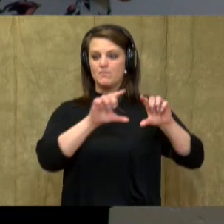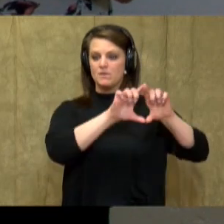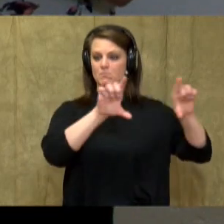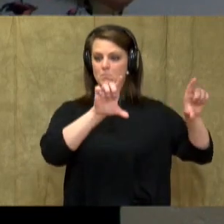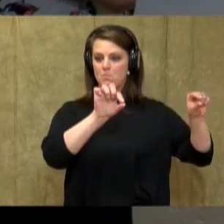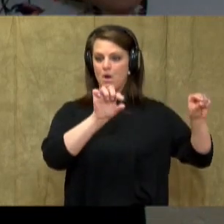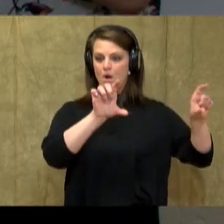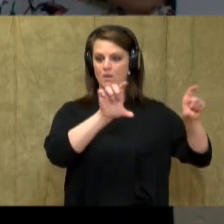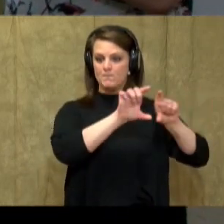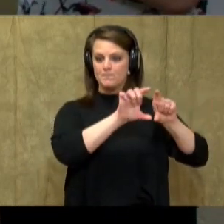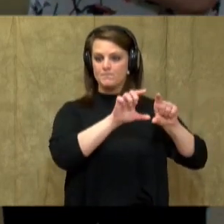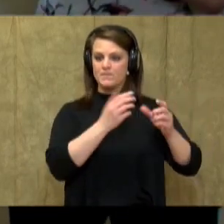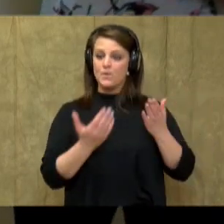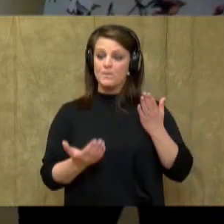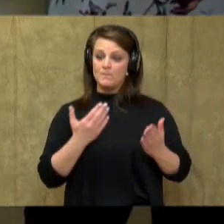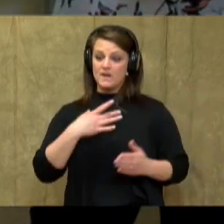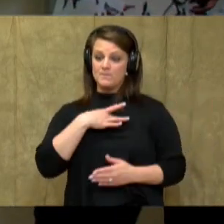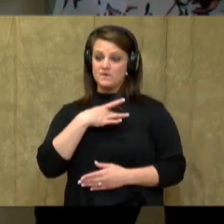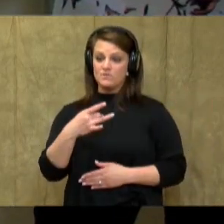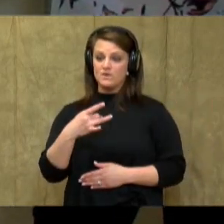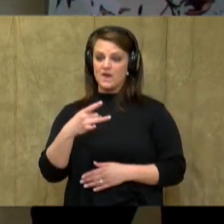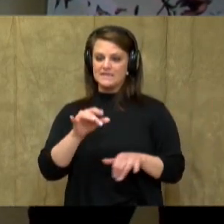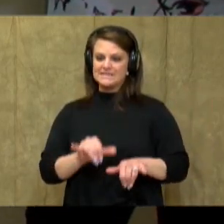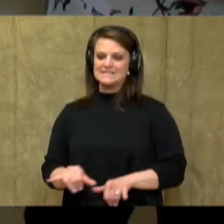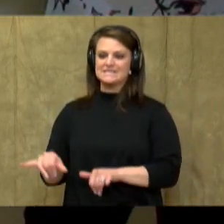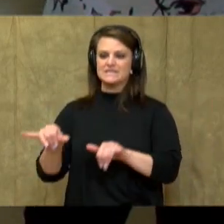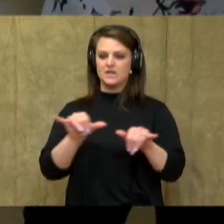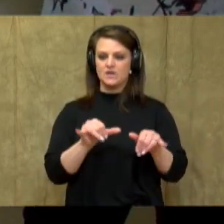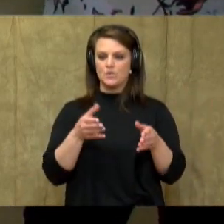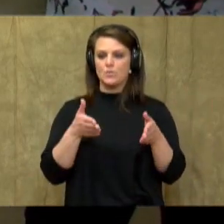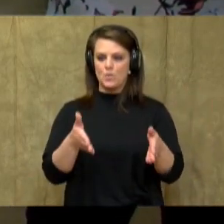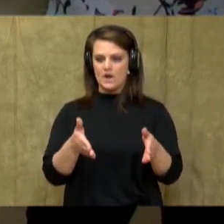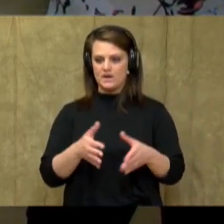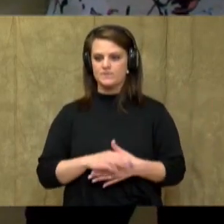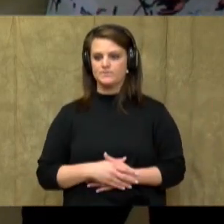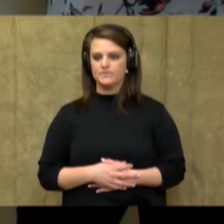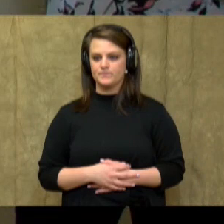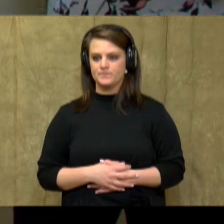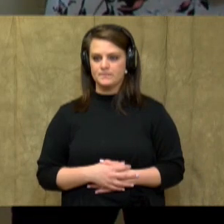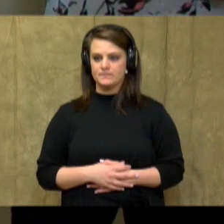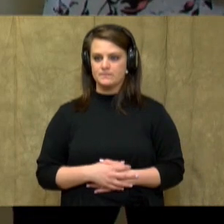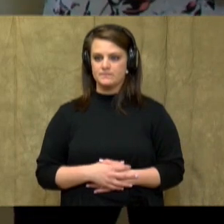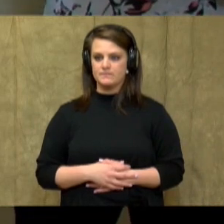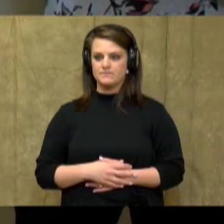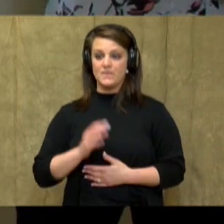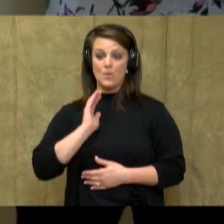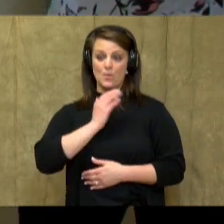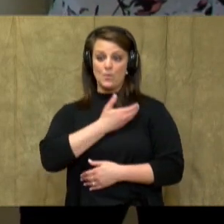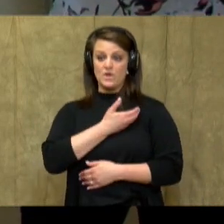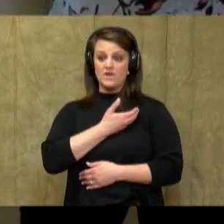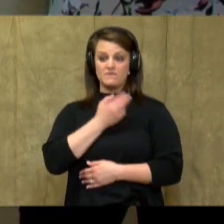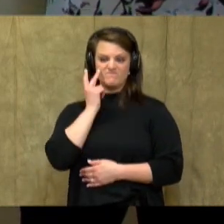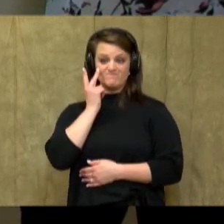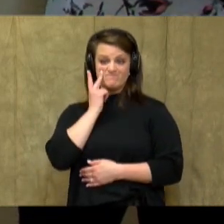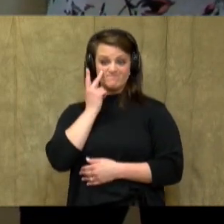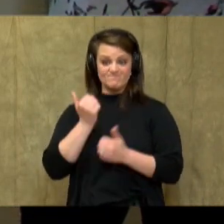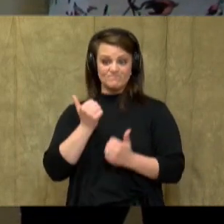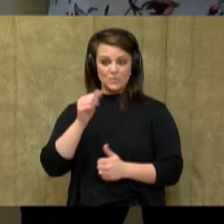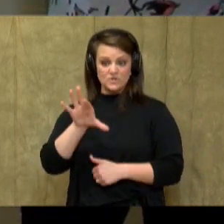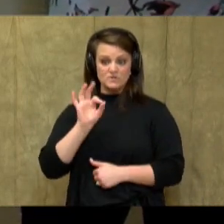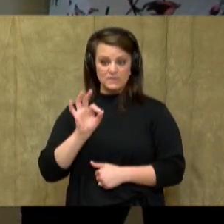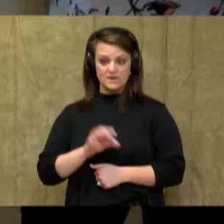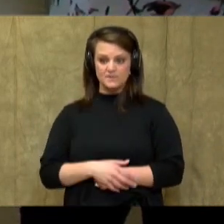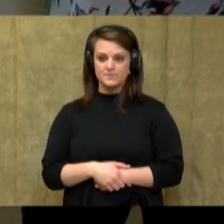bars. And maybe you like the standard way of subtracting. We'll have to see what you choose. Whichever